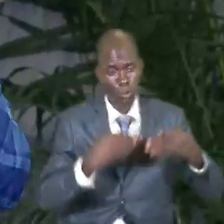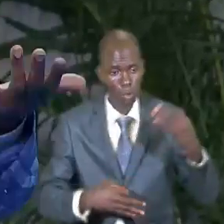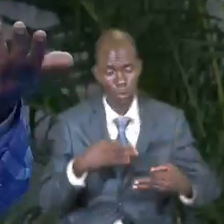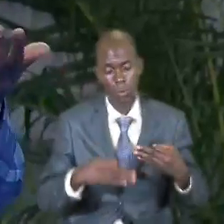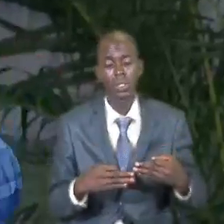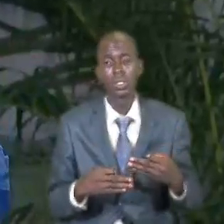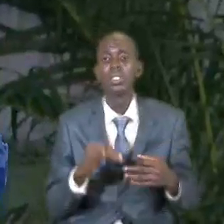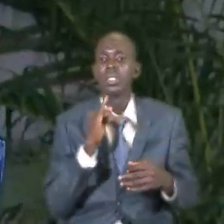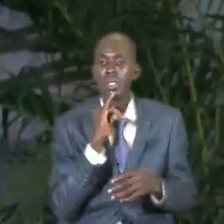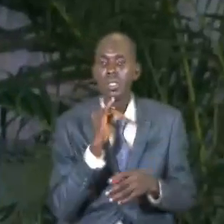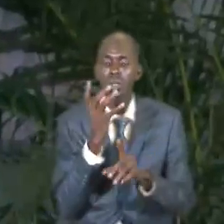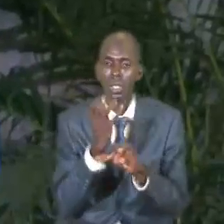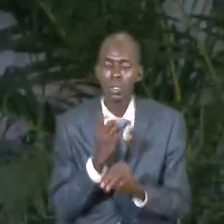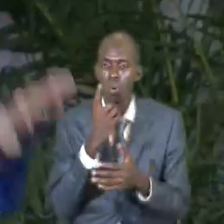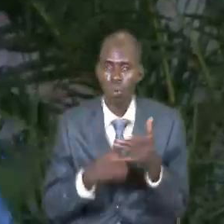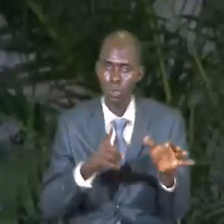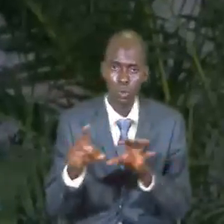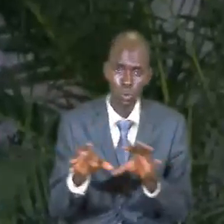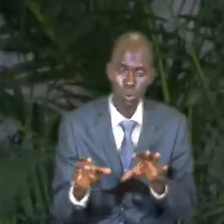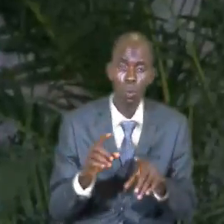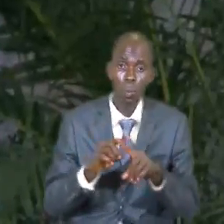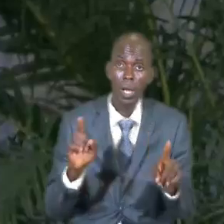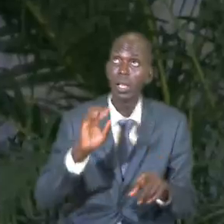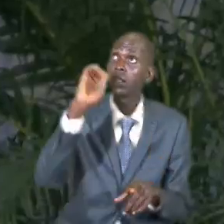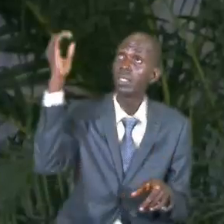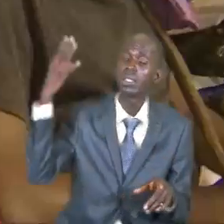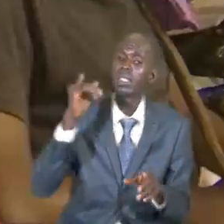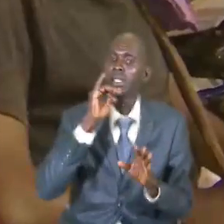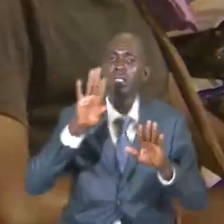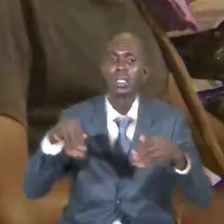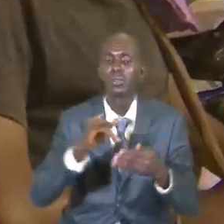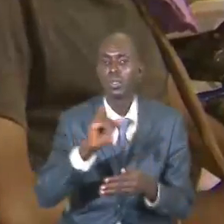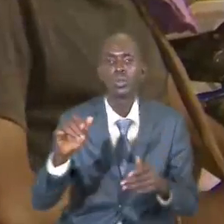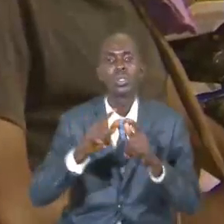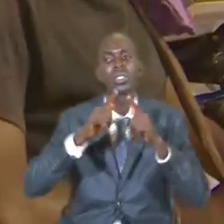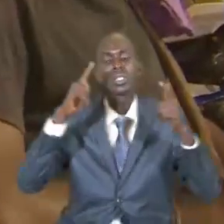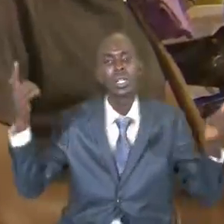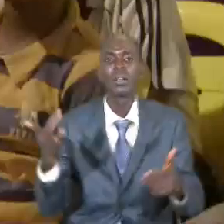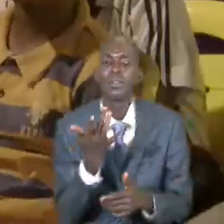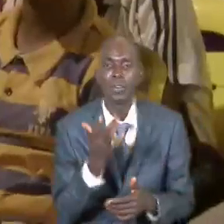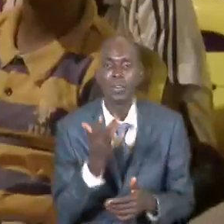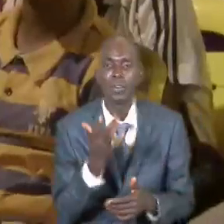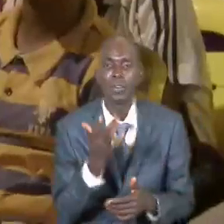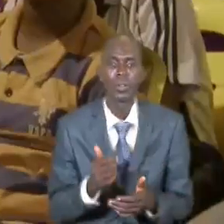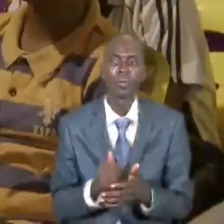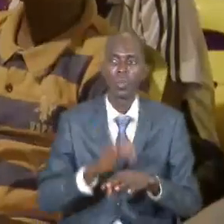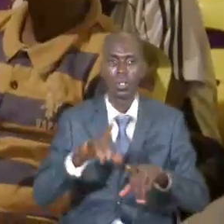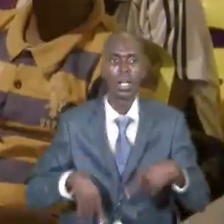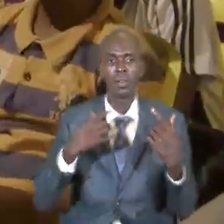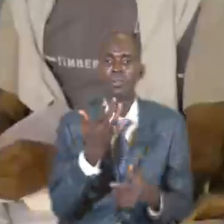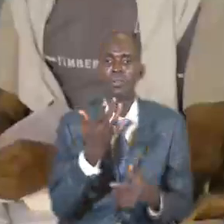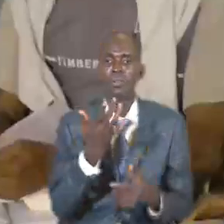is giving you unmerited favor. Favor. On your life, favor. In your